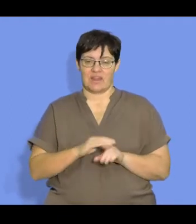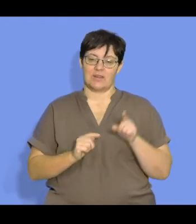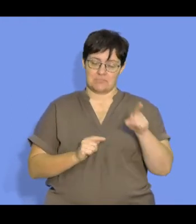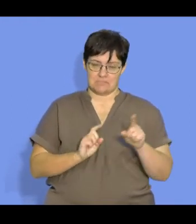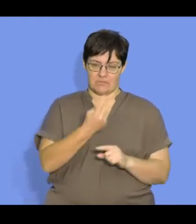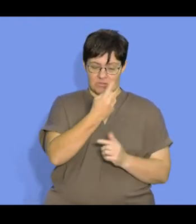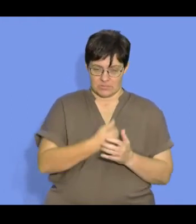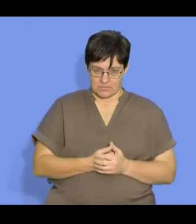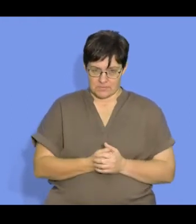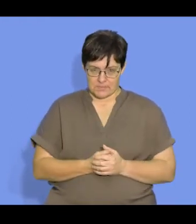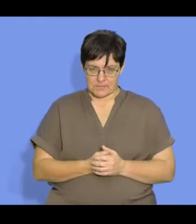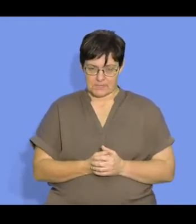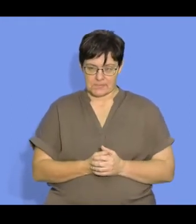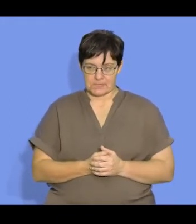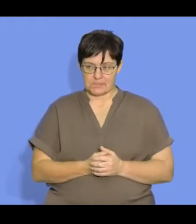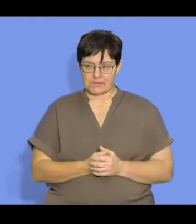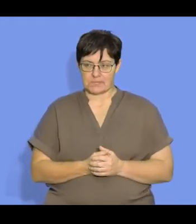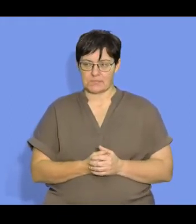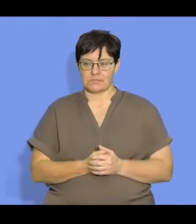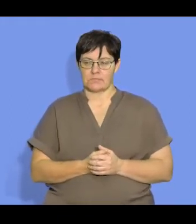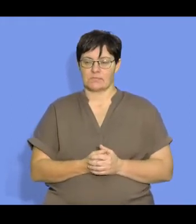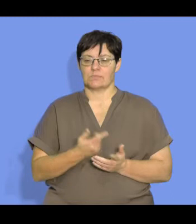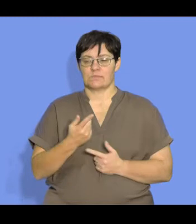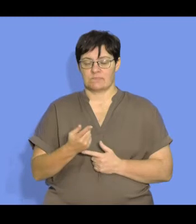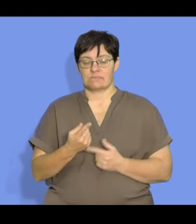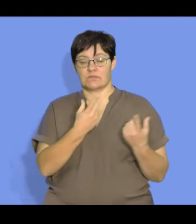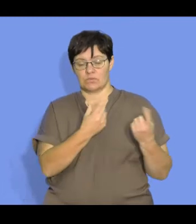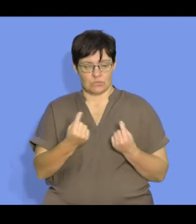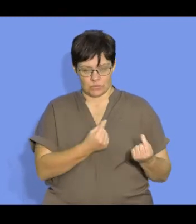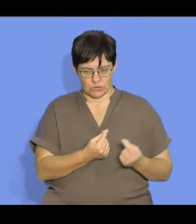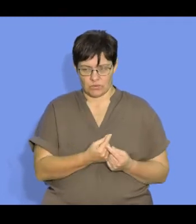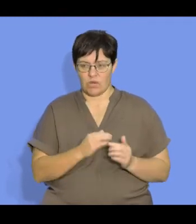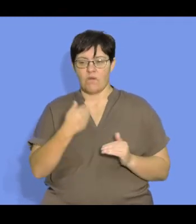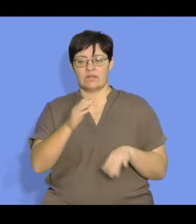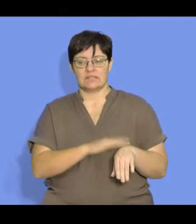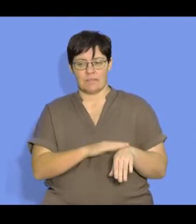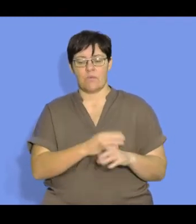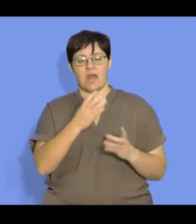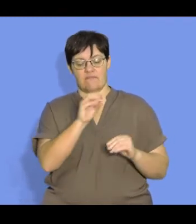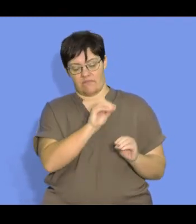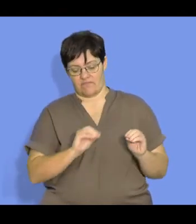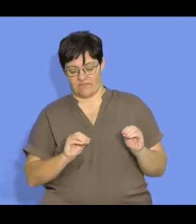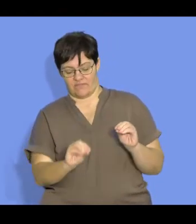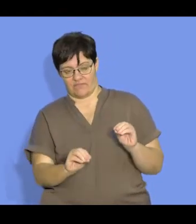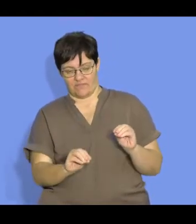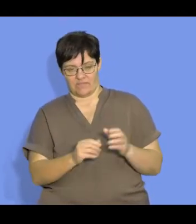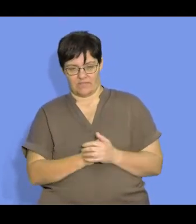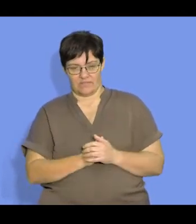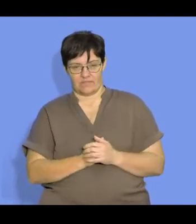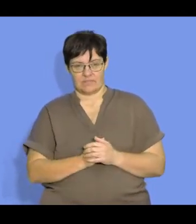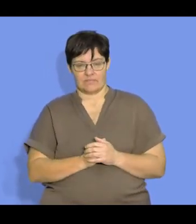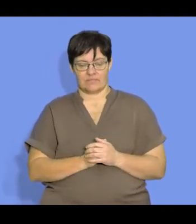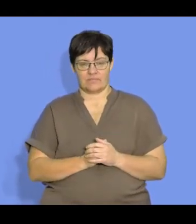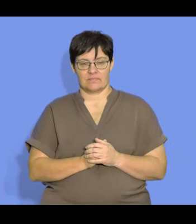smaller than the first number. So if we're going to do that over time, we will have a plotting point more or